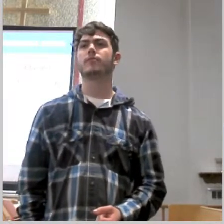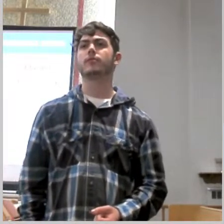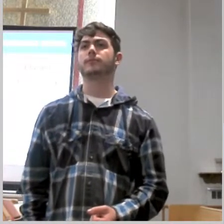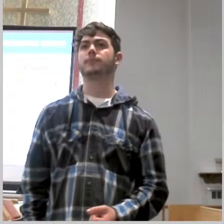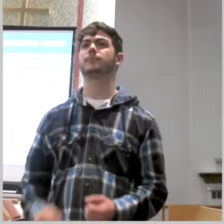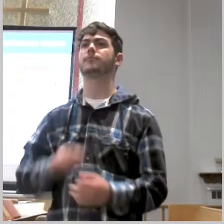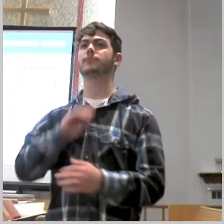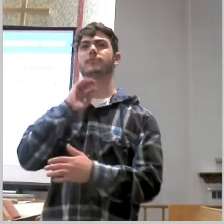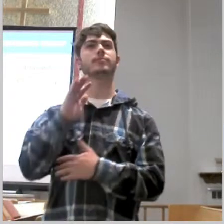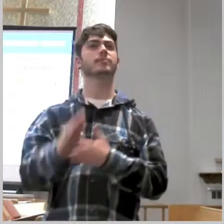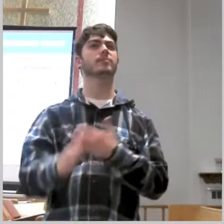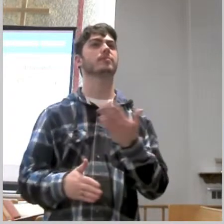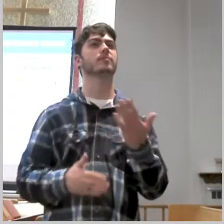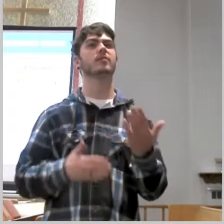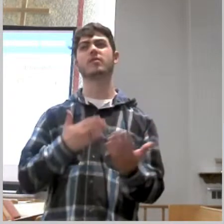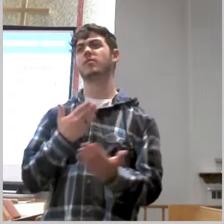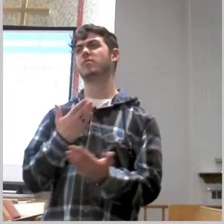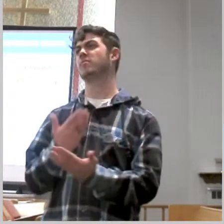my